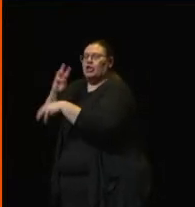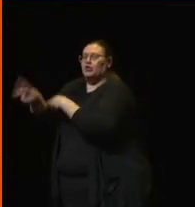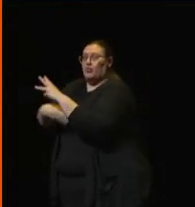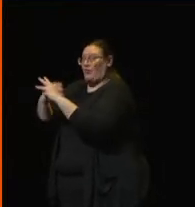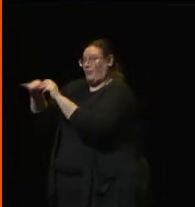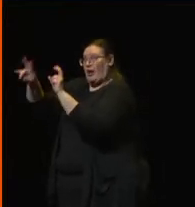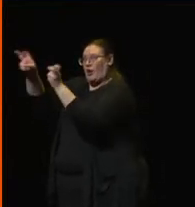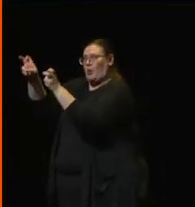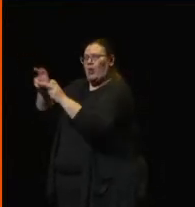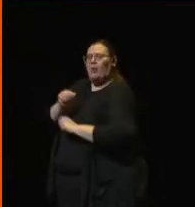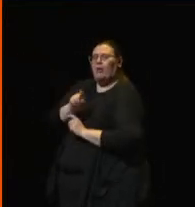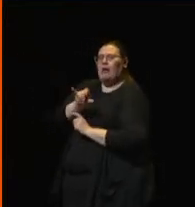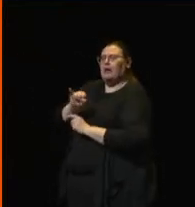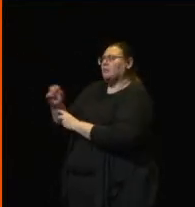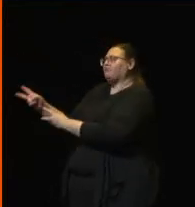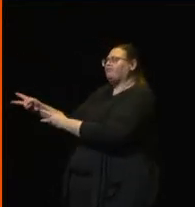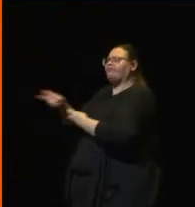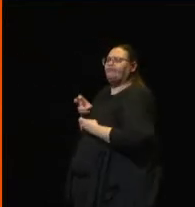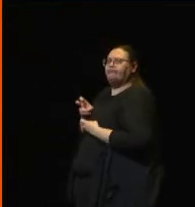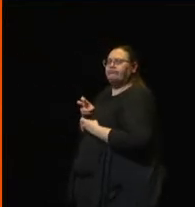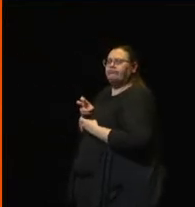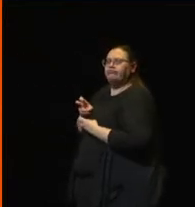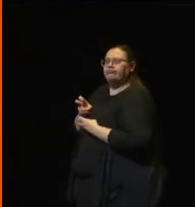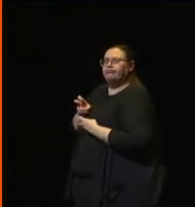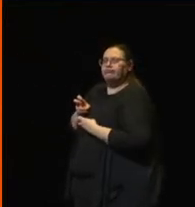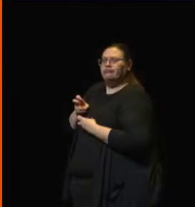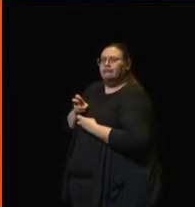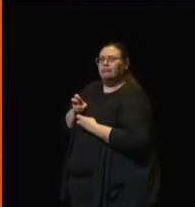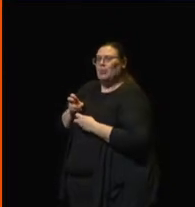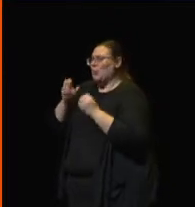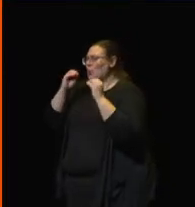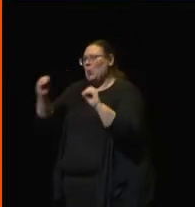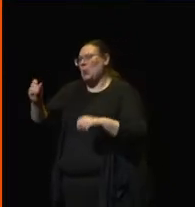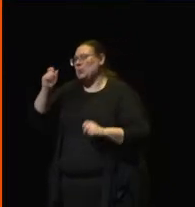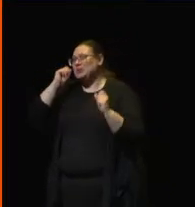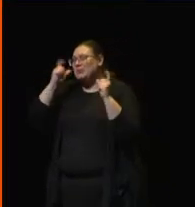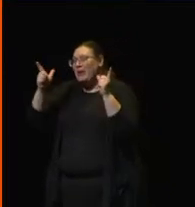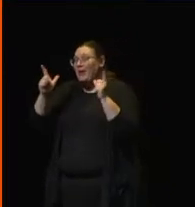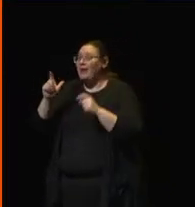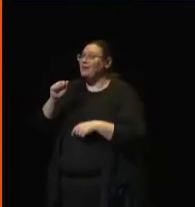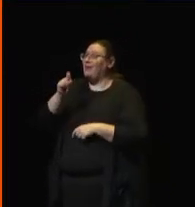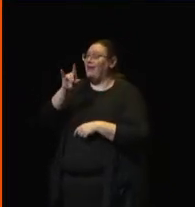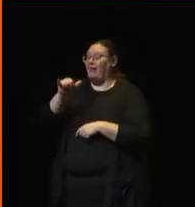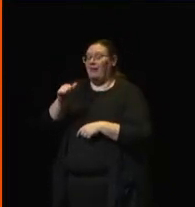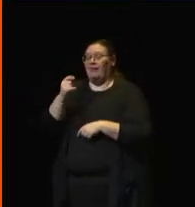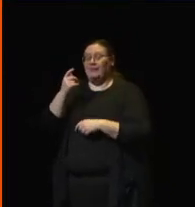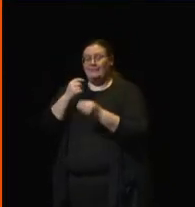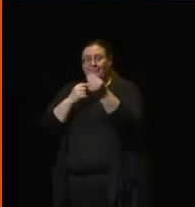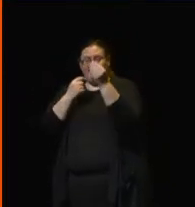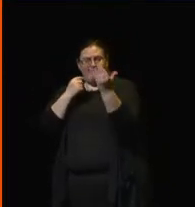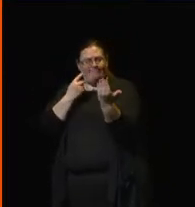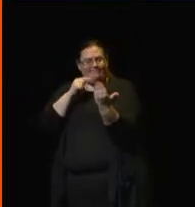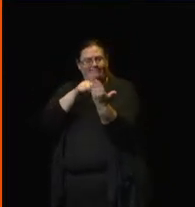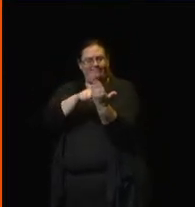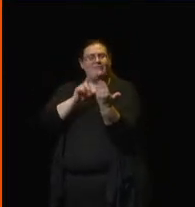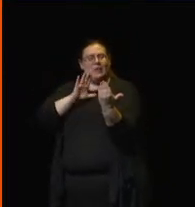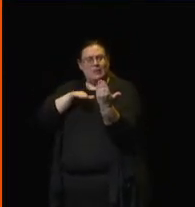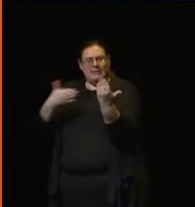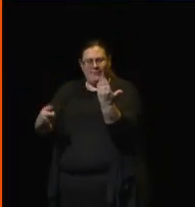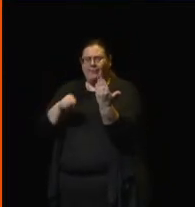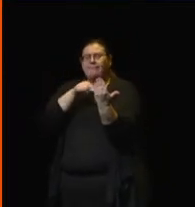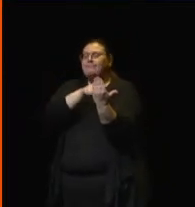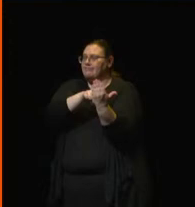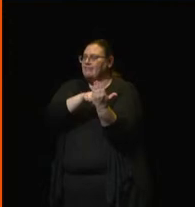world. It wasn't surprising then that Ady saw his death as one last